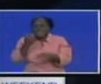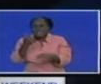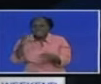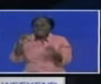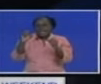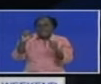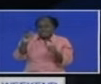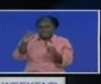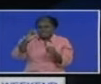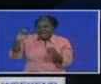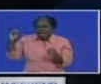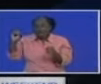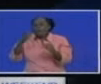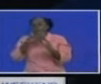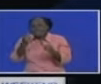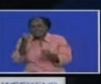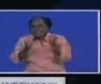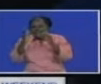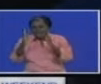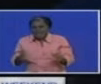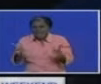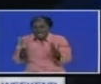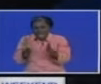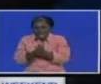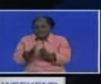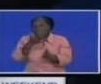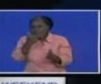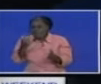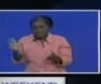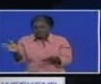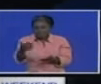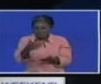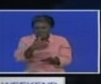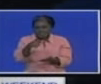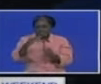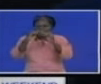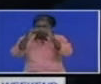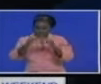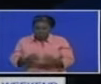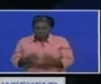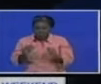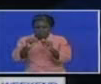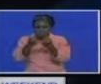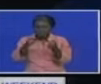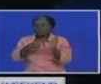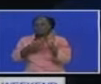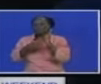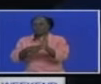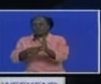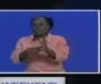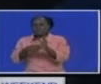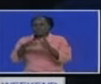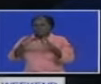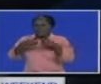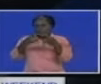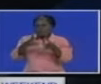best conductor and driver. Separately, there was a blood donation for victims of road accidents and first aid demonstrations as well. We'll leave you with those pictures